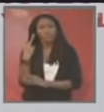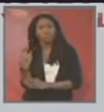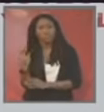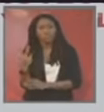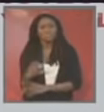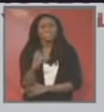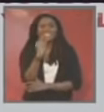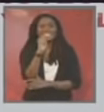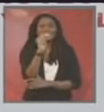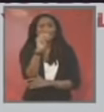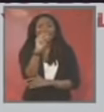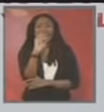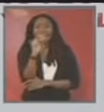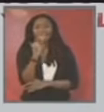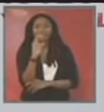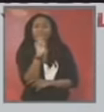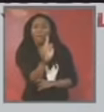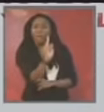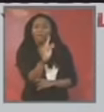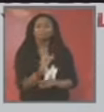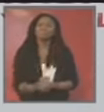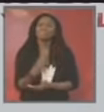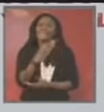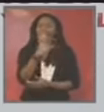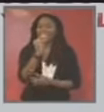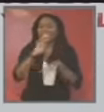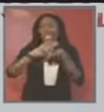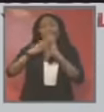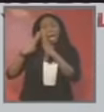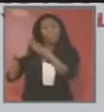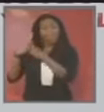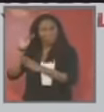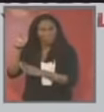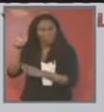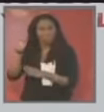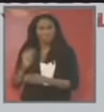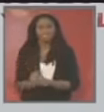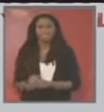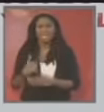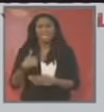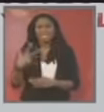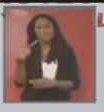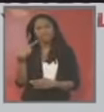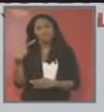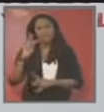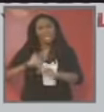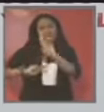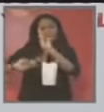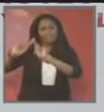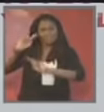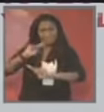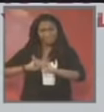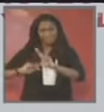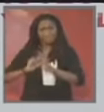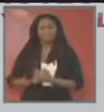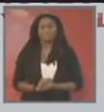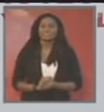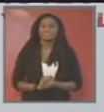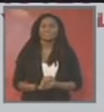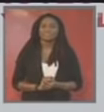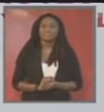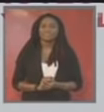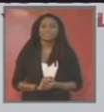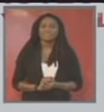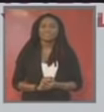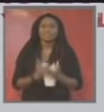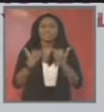Hospital, 1 individual. And at the Scarborough Regional Hospital at the Fort, there are 3 persons, 1 en route. With regards to